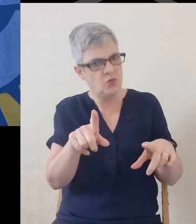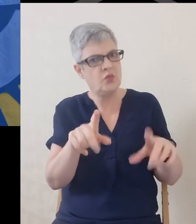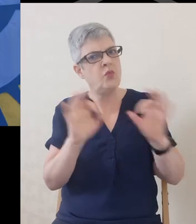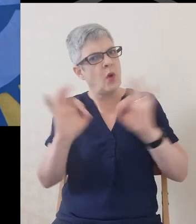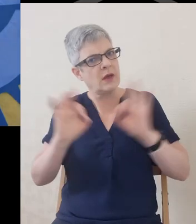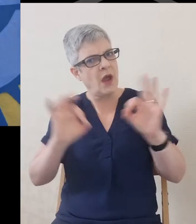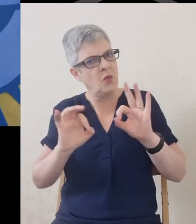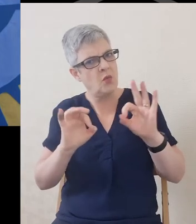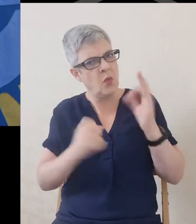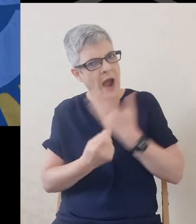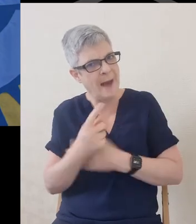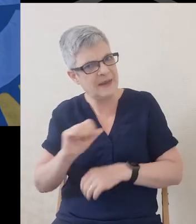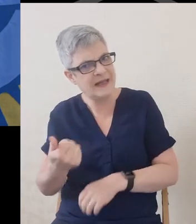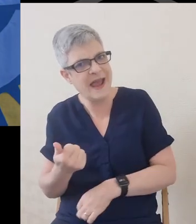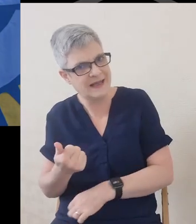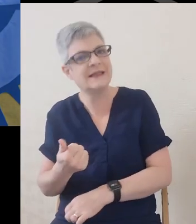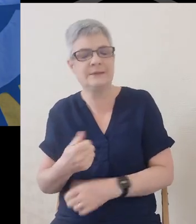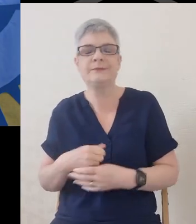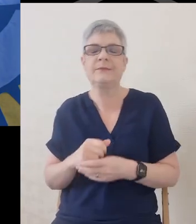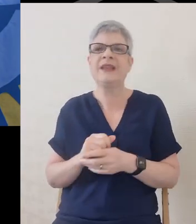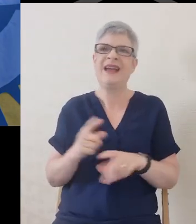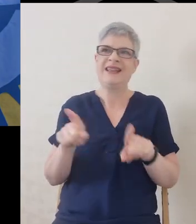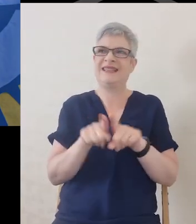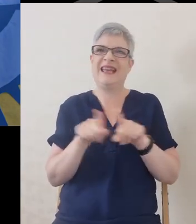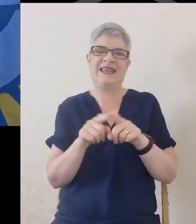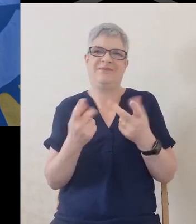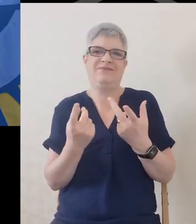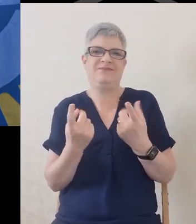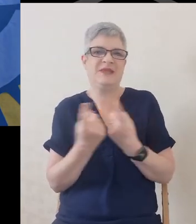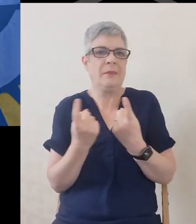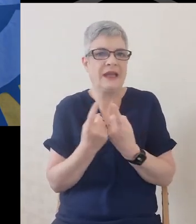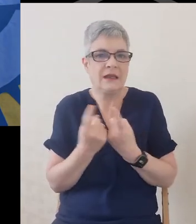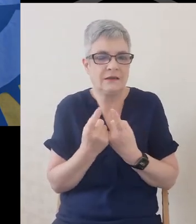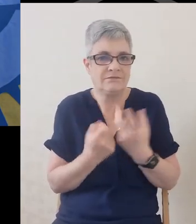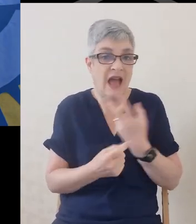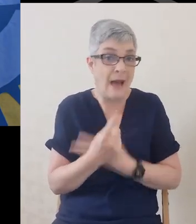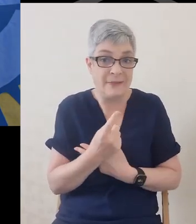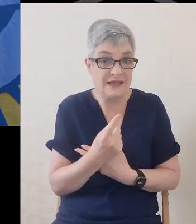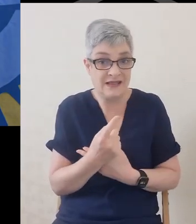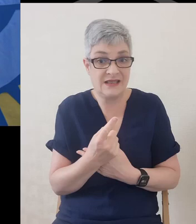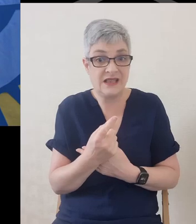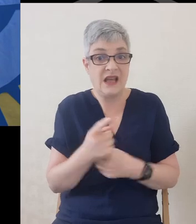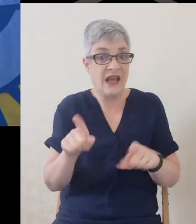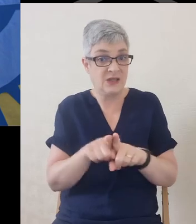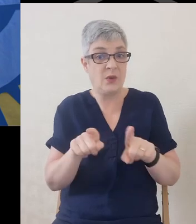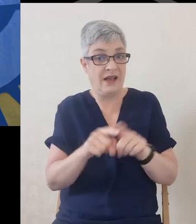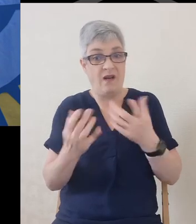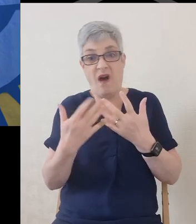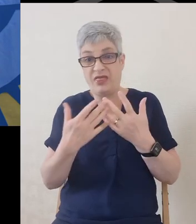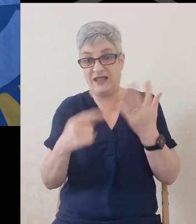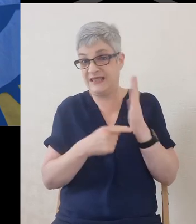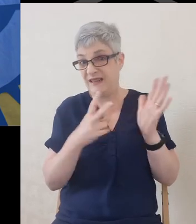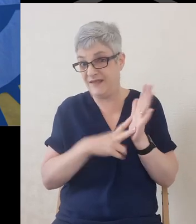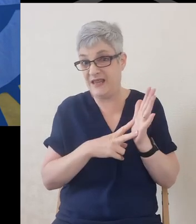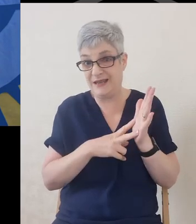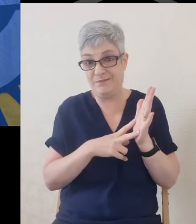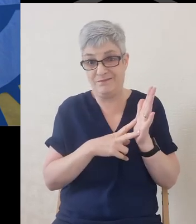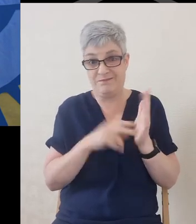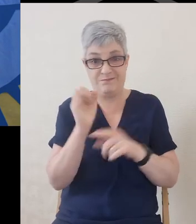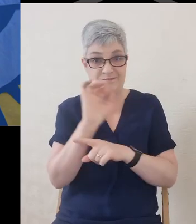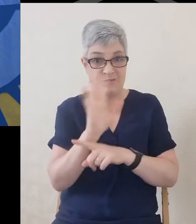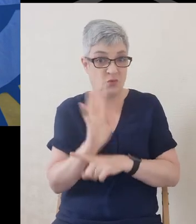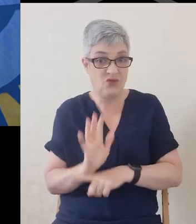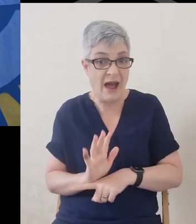next. I suppose it's a kind of tactic that's employed as well by many another TV programme, a lot of soaps